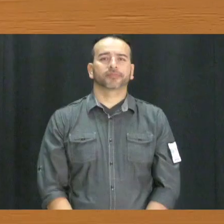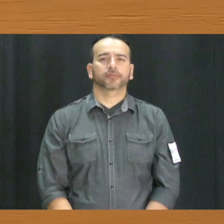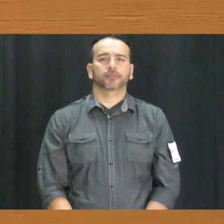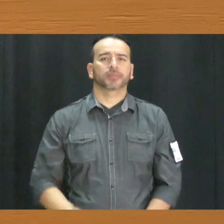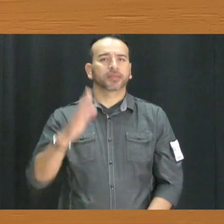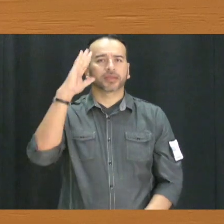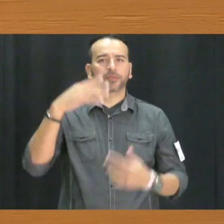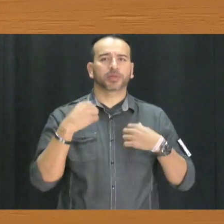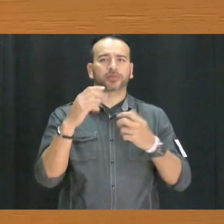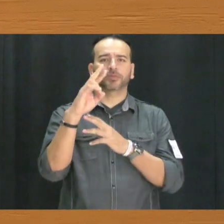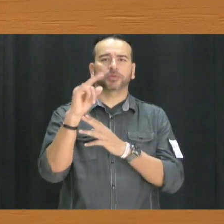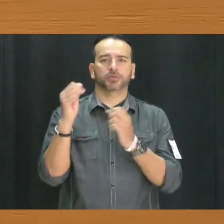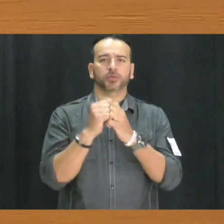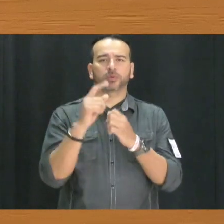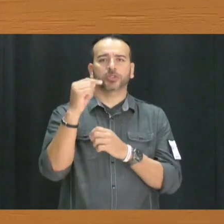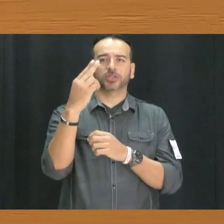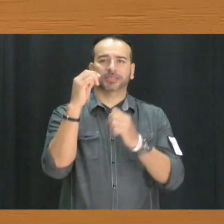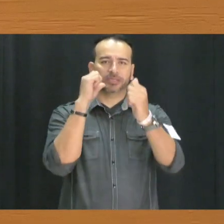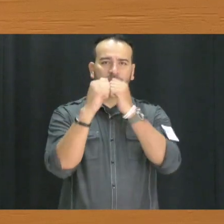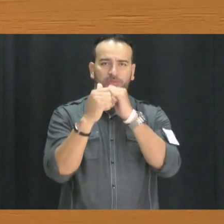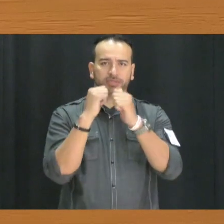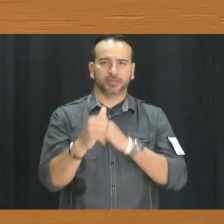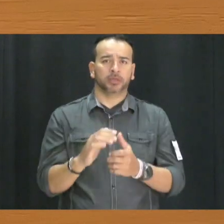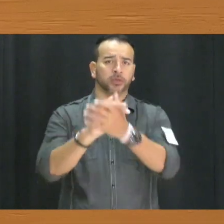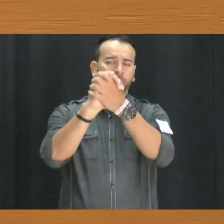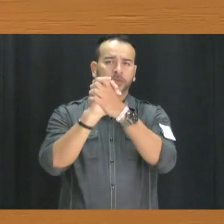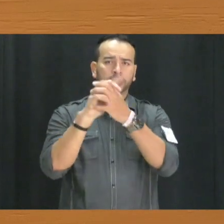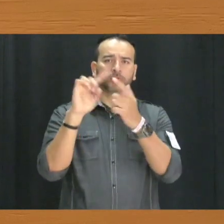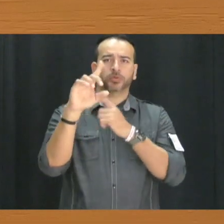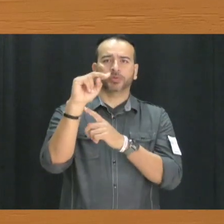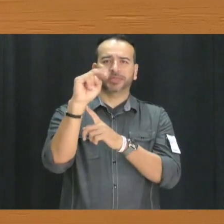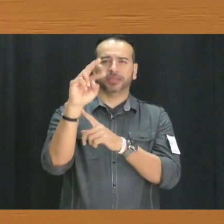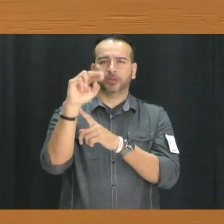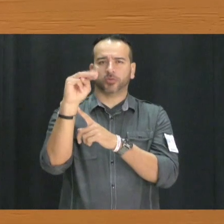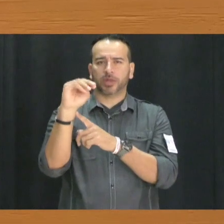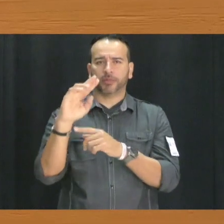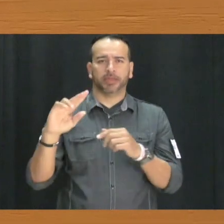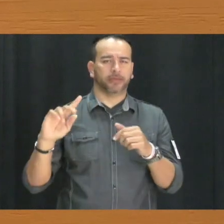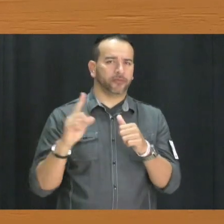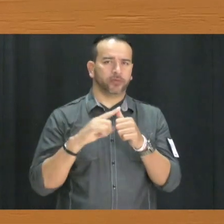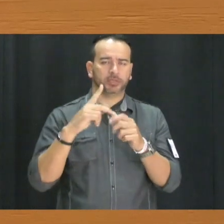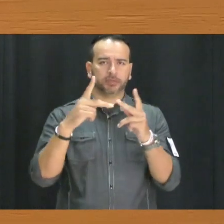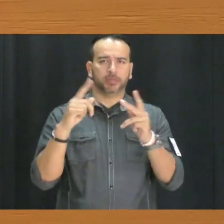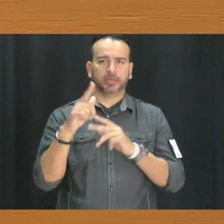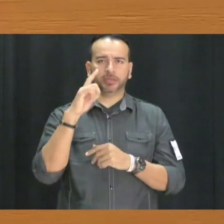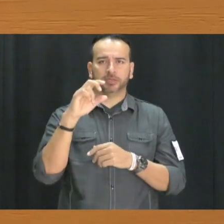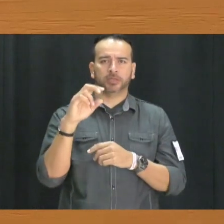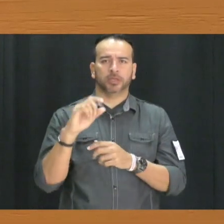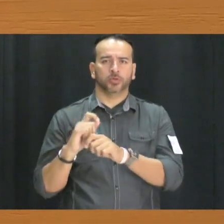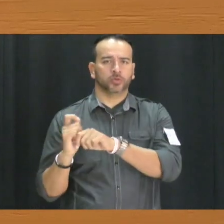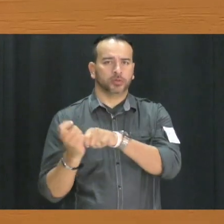hey Braves I'm Rachel with your Thursday sports congratulations to Dina Ramey for placing first at our regional golf tournament